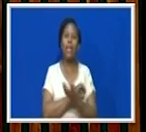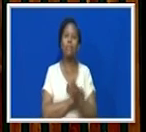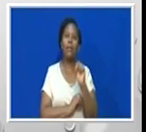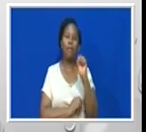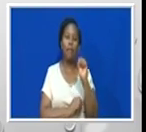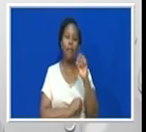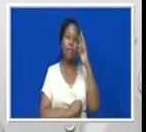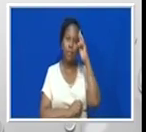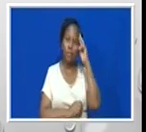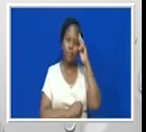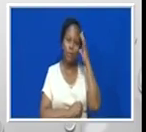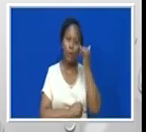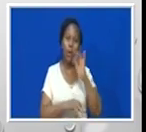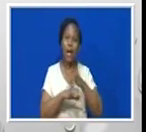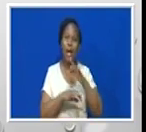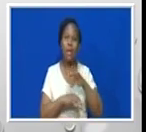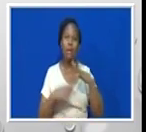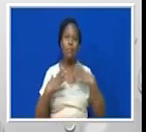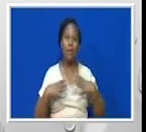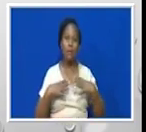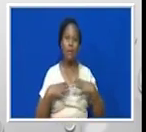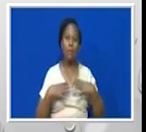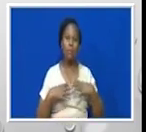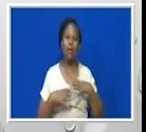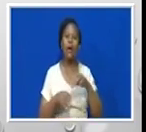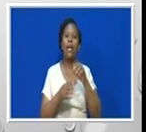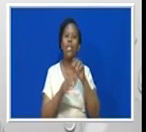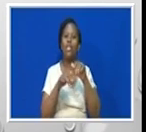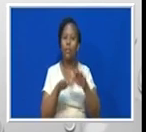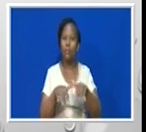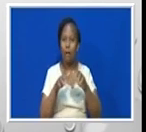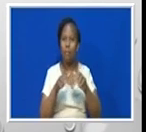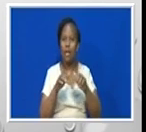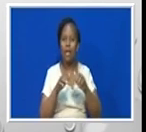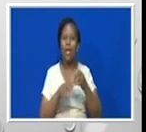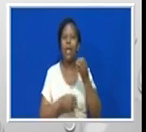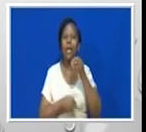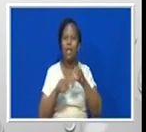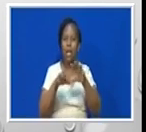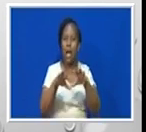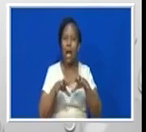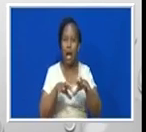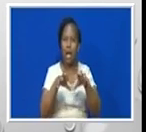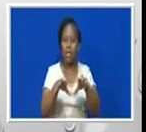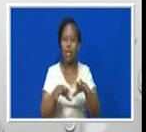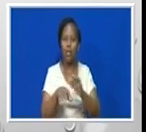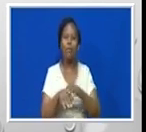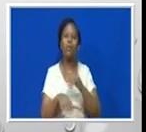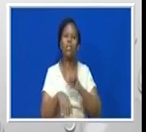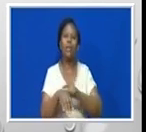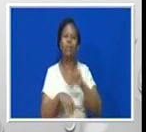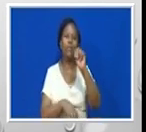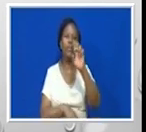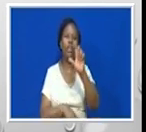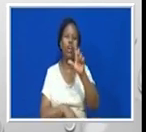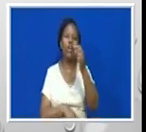Explain 5 reasons why early people domesticated crops and animals during the Neolithic period.